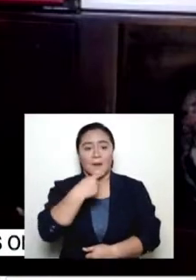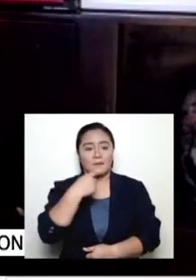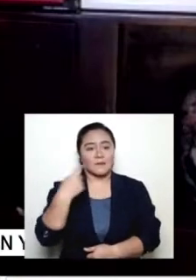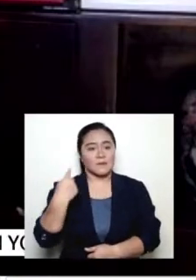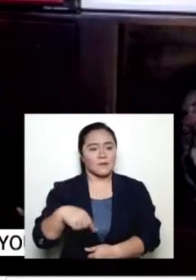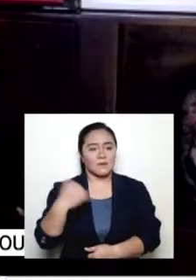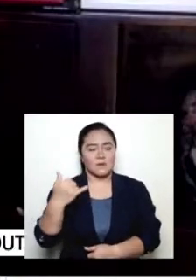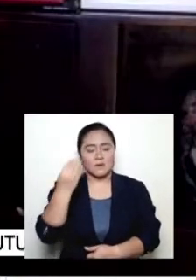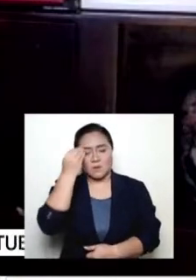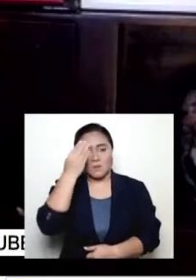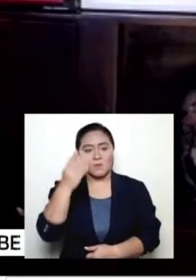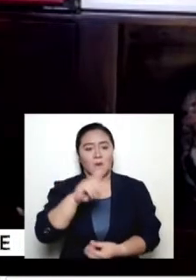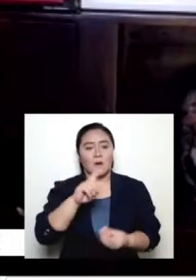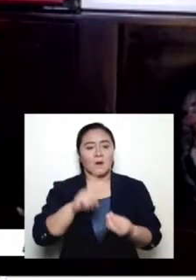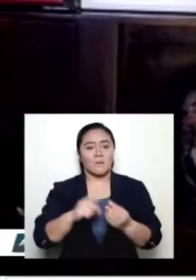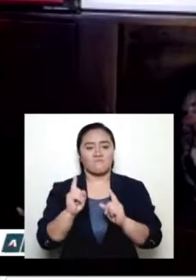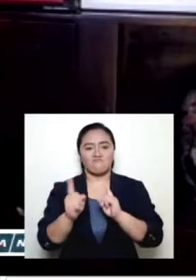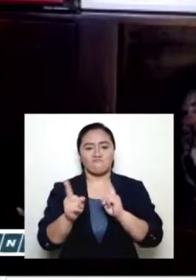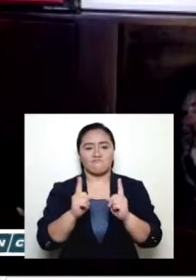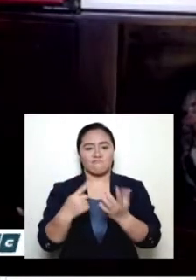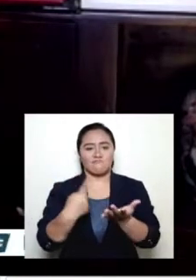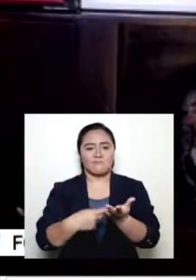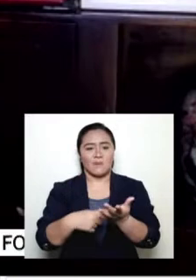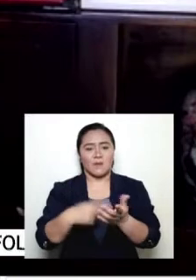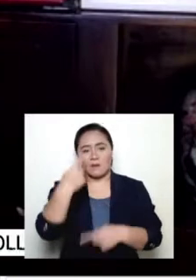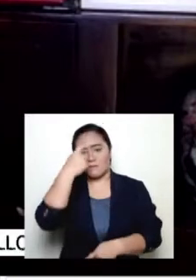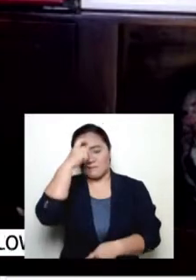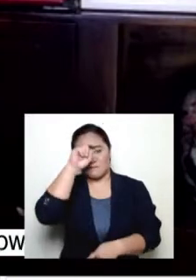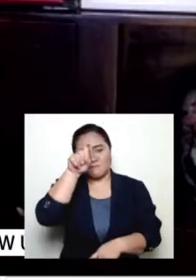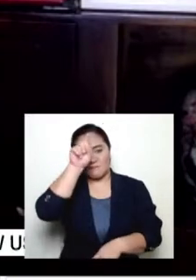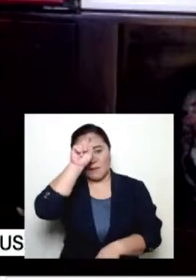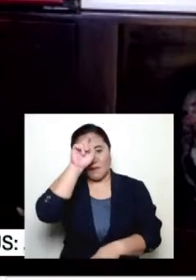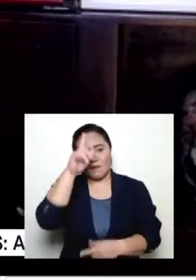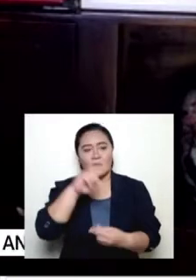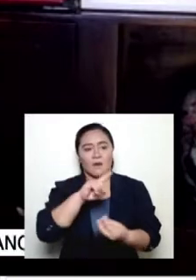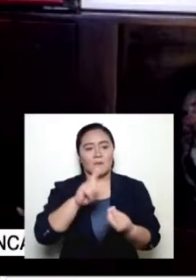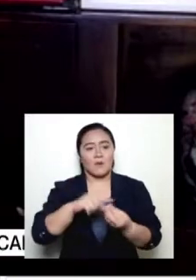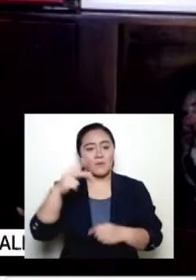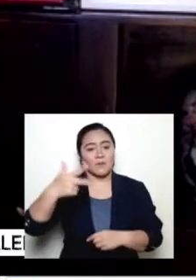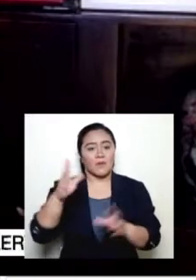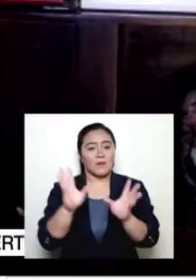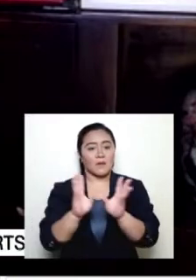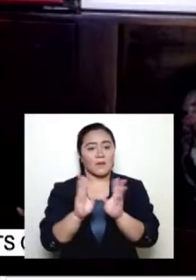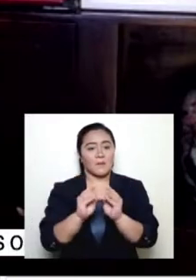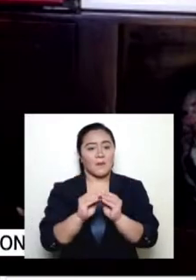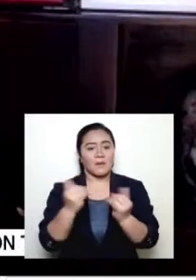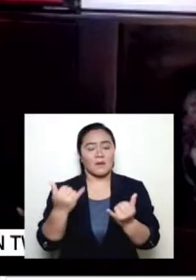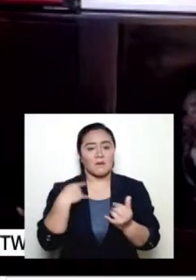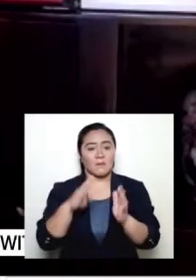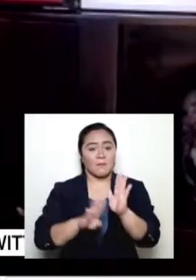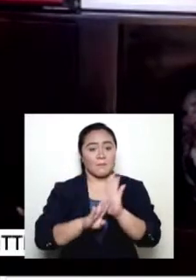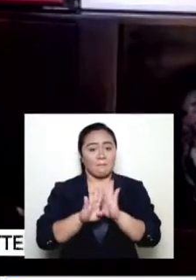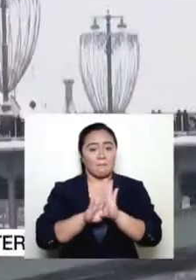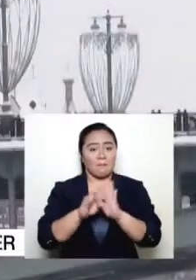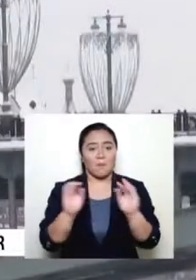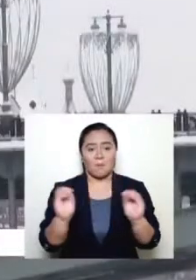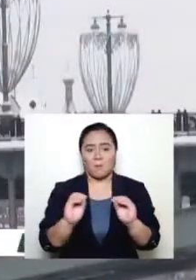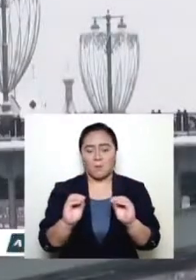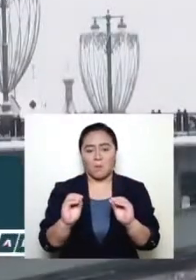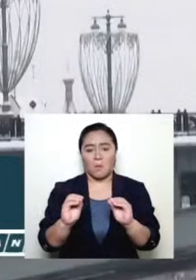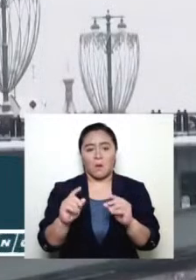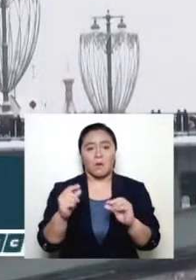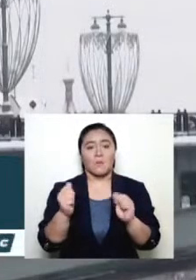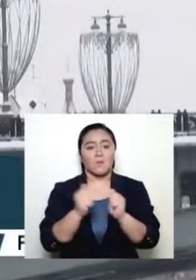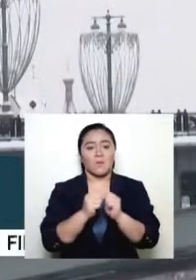to hold another round of talks in Turkey Thursday after a third meeting ended with no positive developments. In an interview with